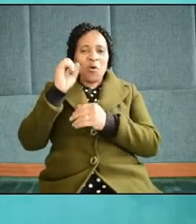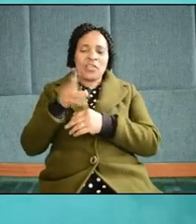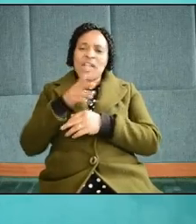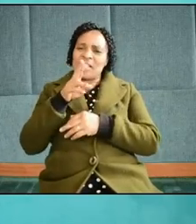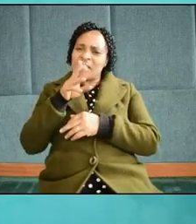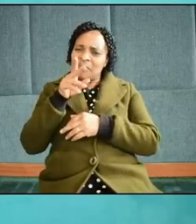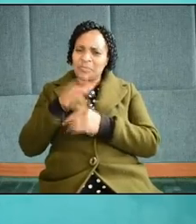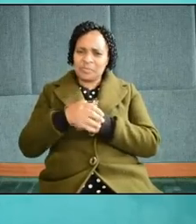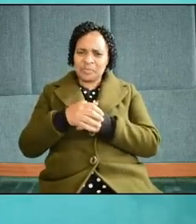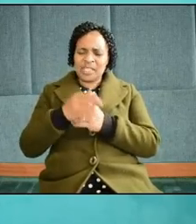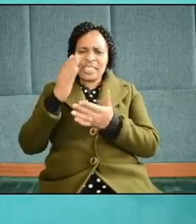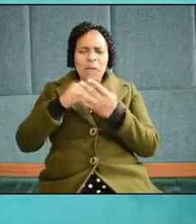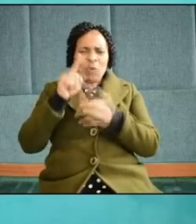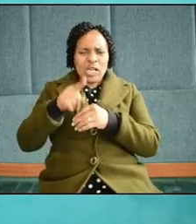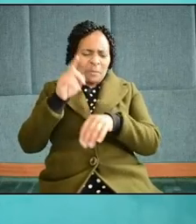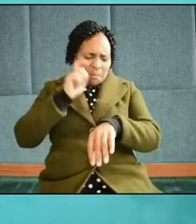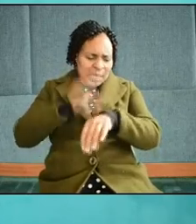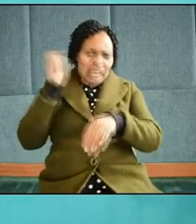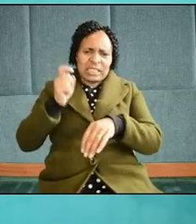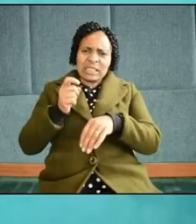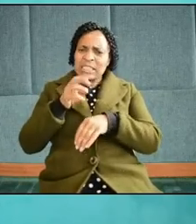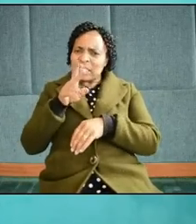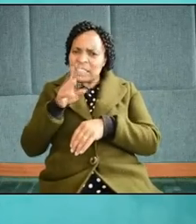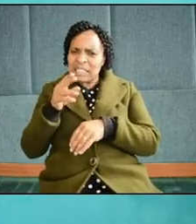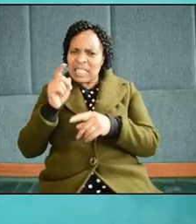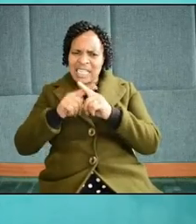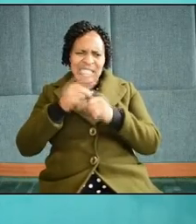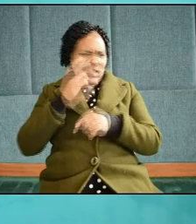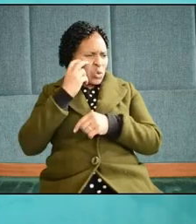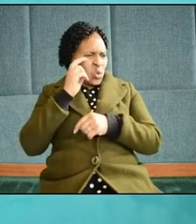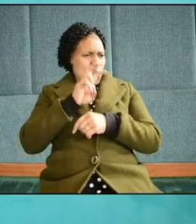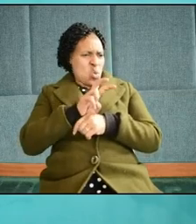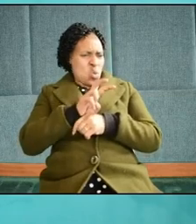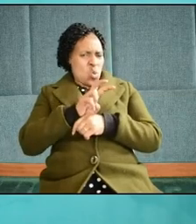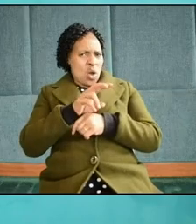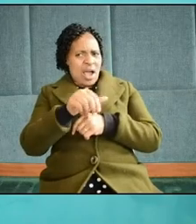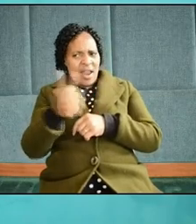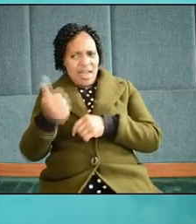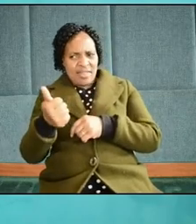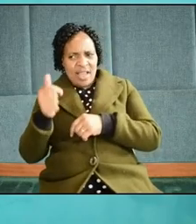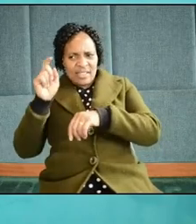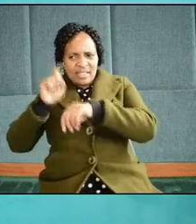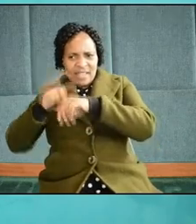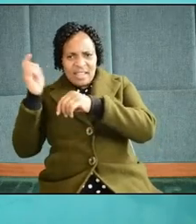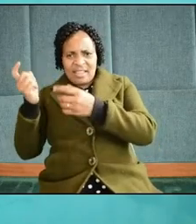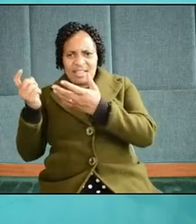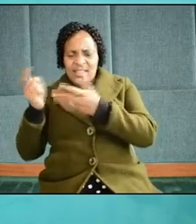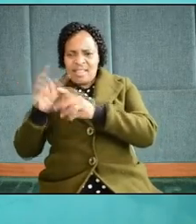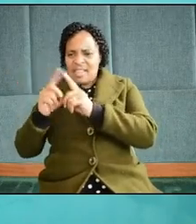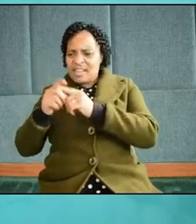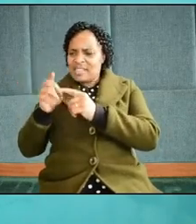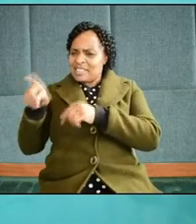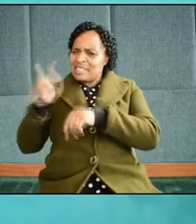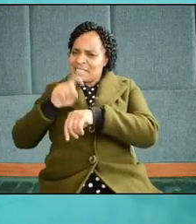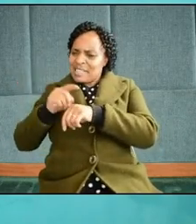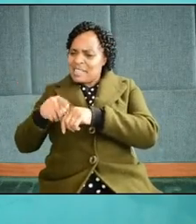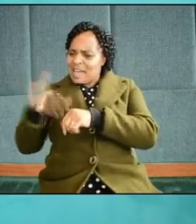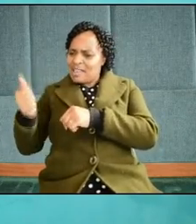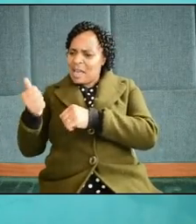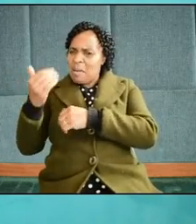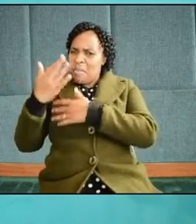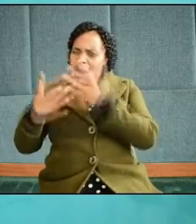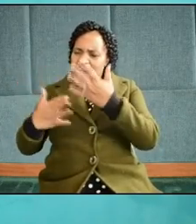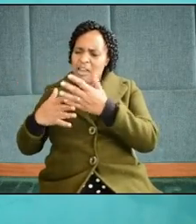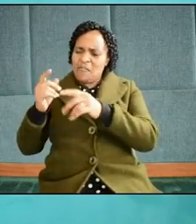example. Someone's bitten by a snake, and then you tell them, oh, look at that. Look at another snake, and this other snake will stop your blood